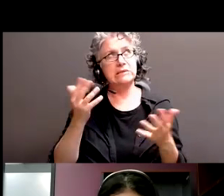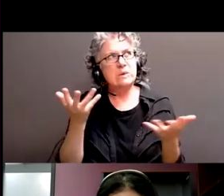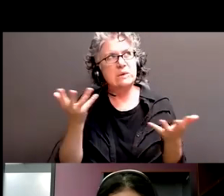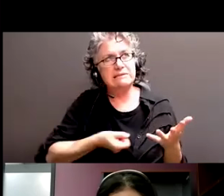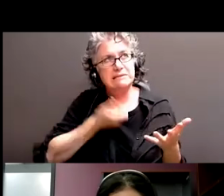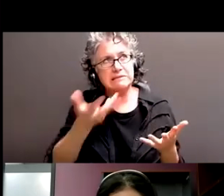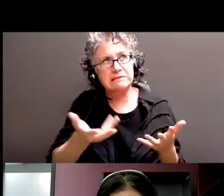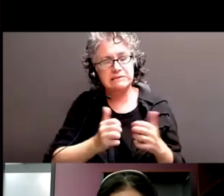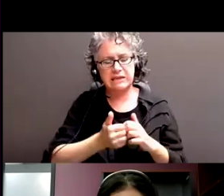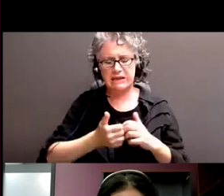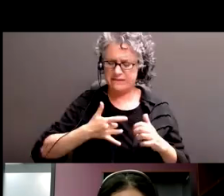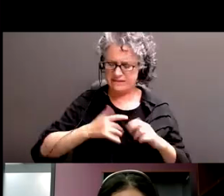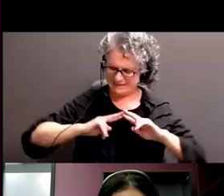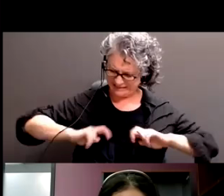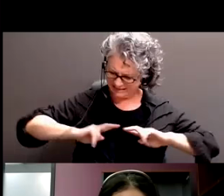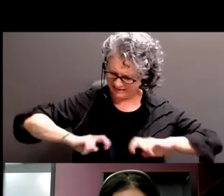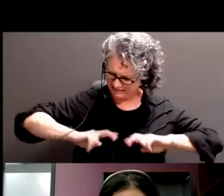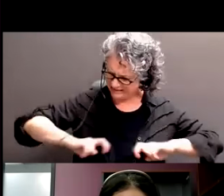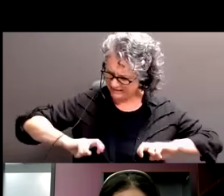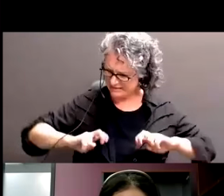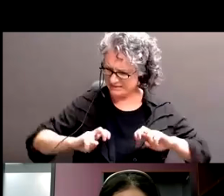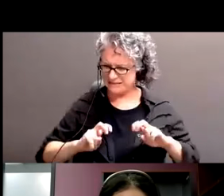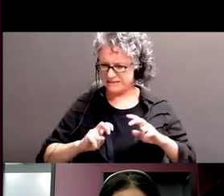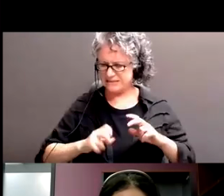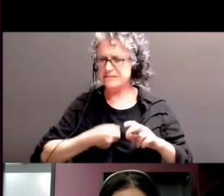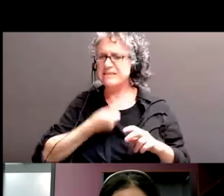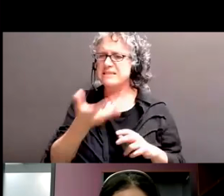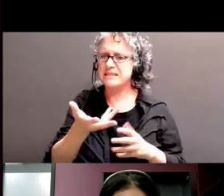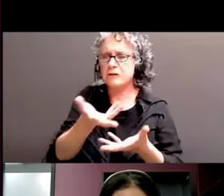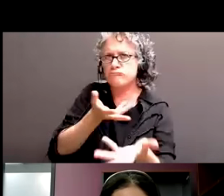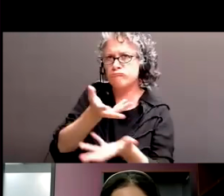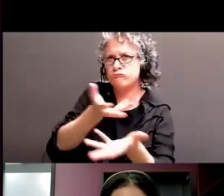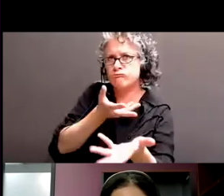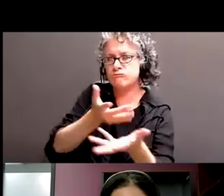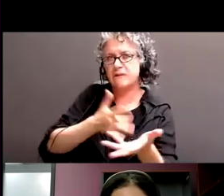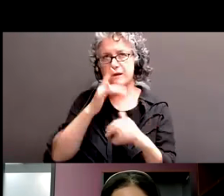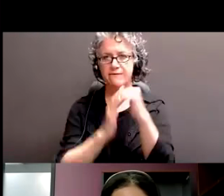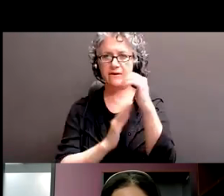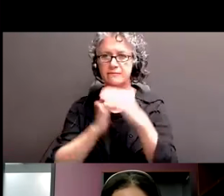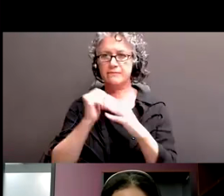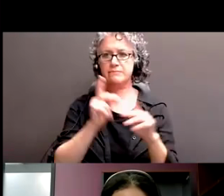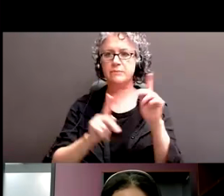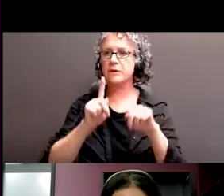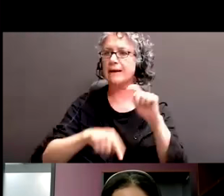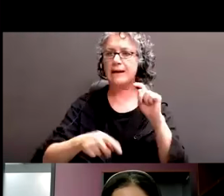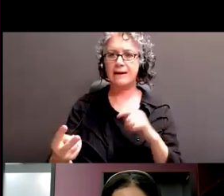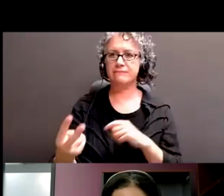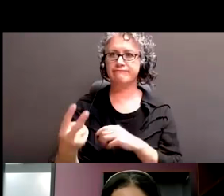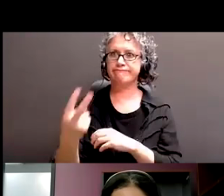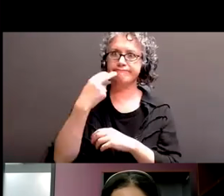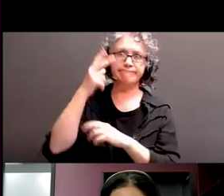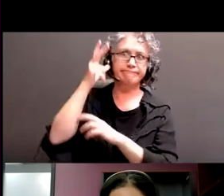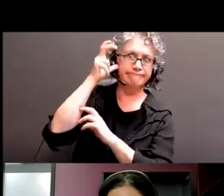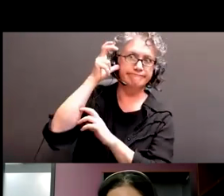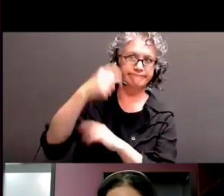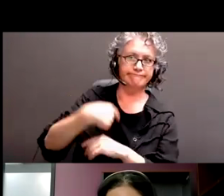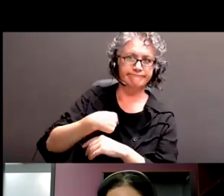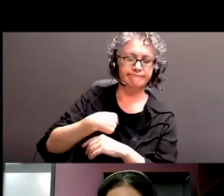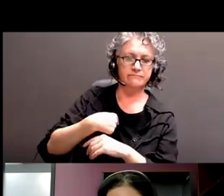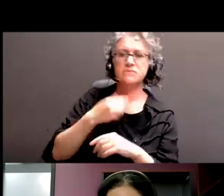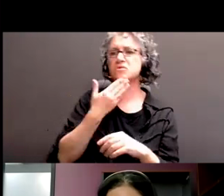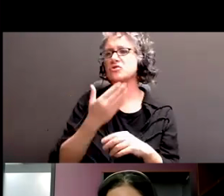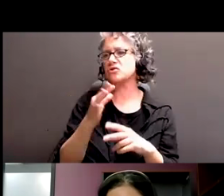feeling, and to communicate with privacy in a way that is comfortable for you and where others cannot overhear you. So this is a good option for those